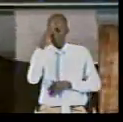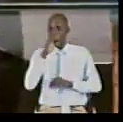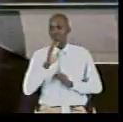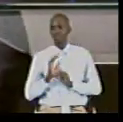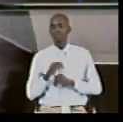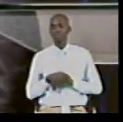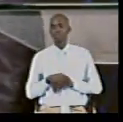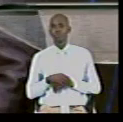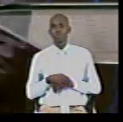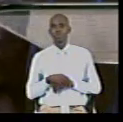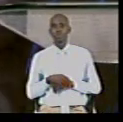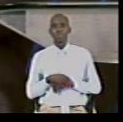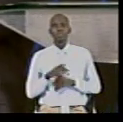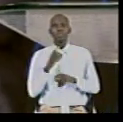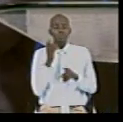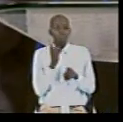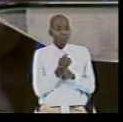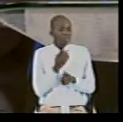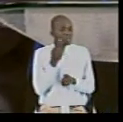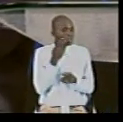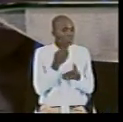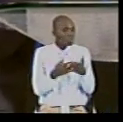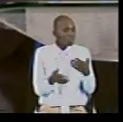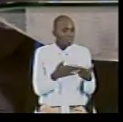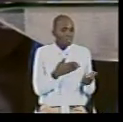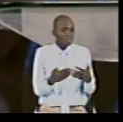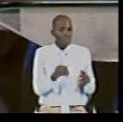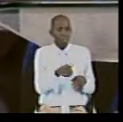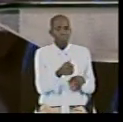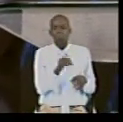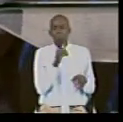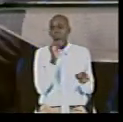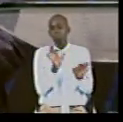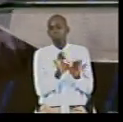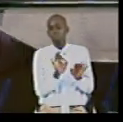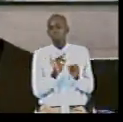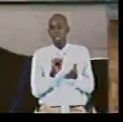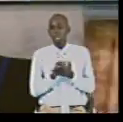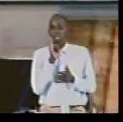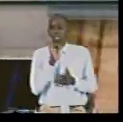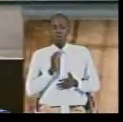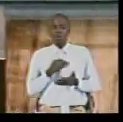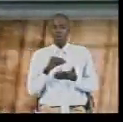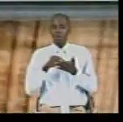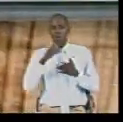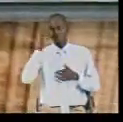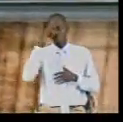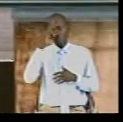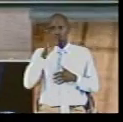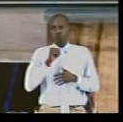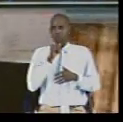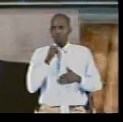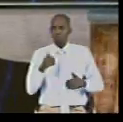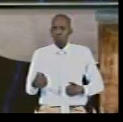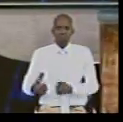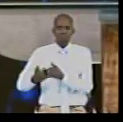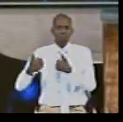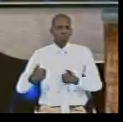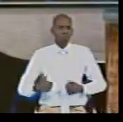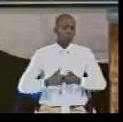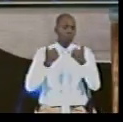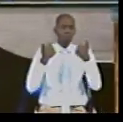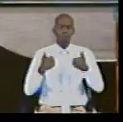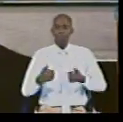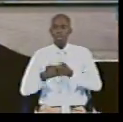Glossing over matters, that is our wisdom. Not confronting evil, not